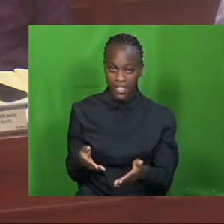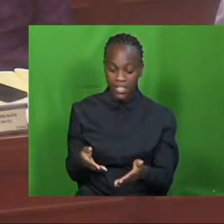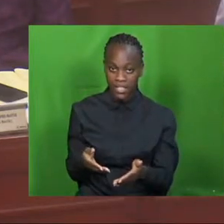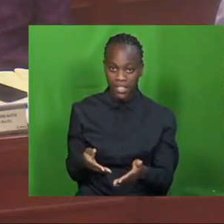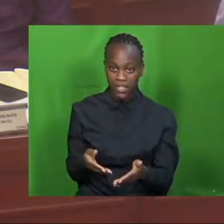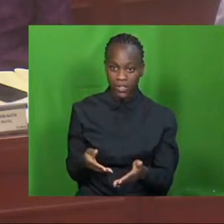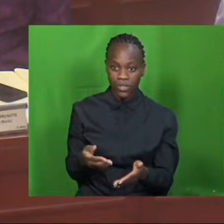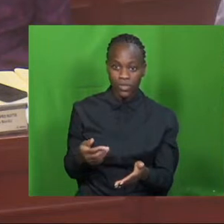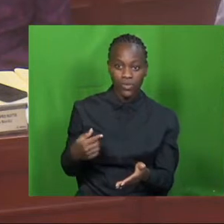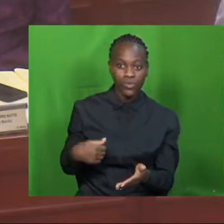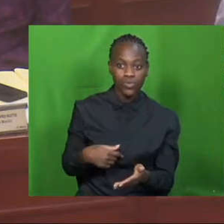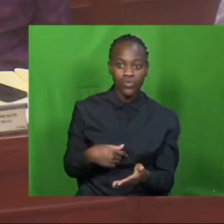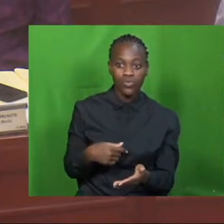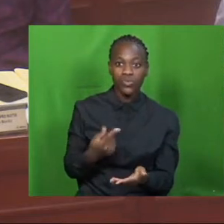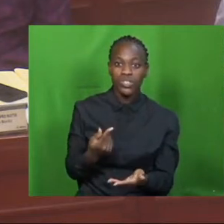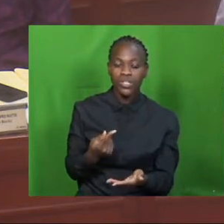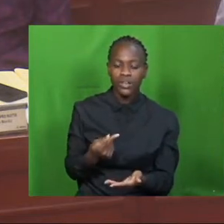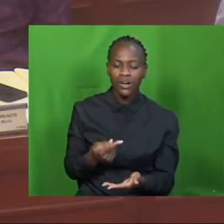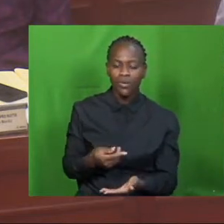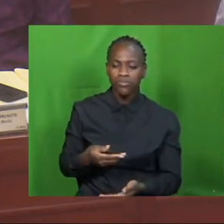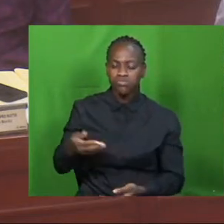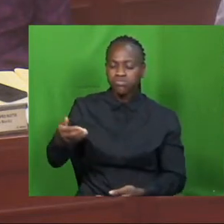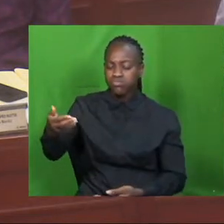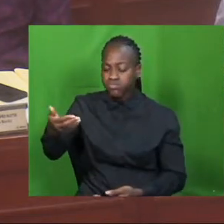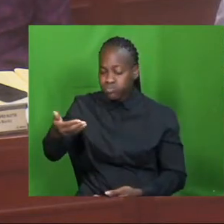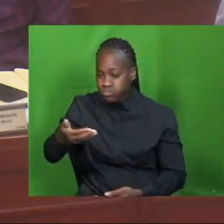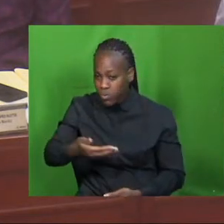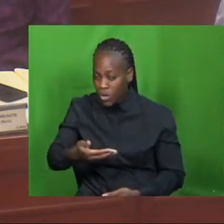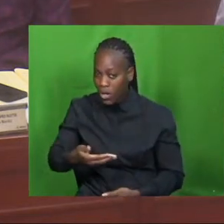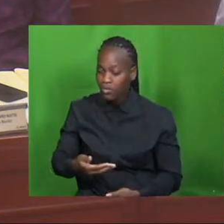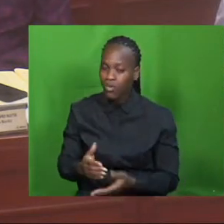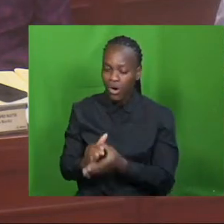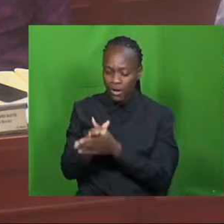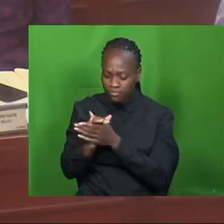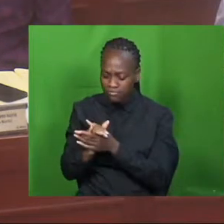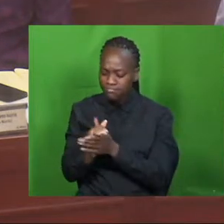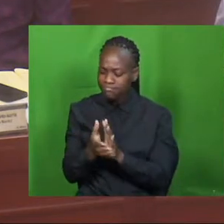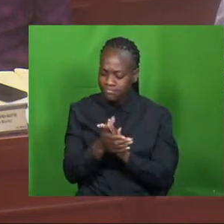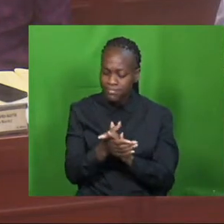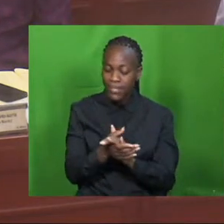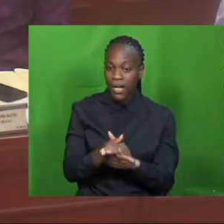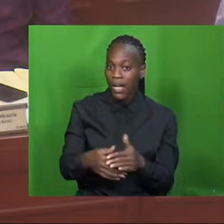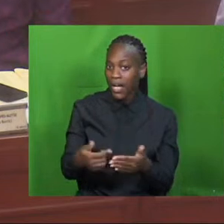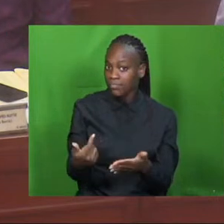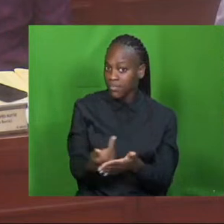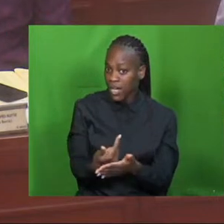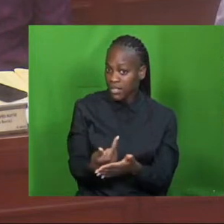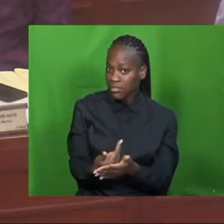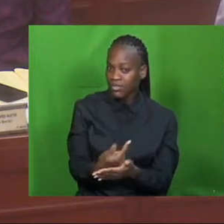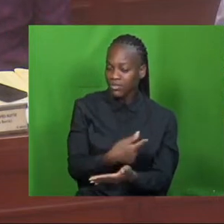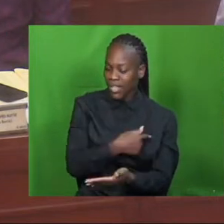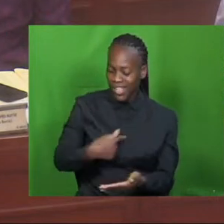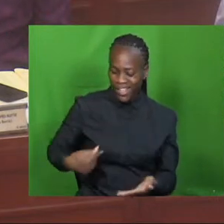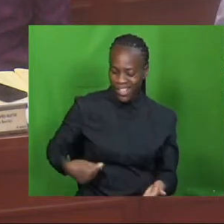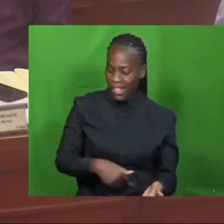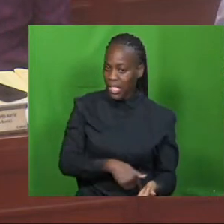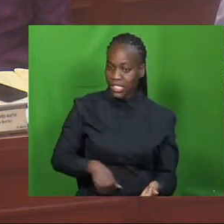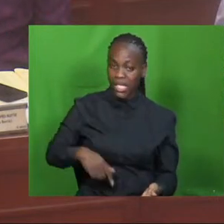Secretariat. Last but not the least, Mr. Mumkuta